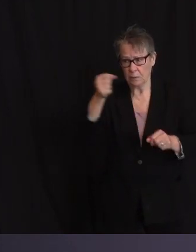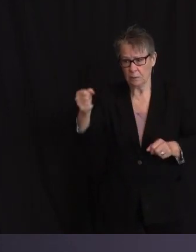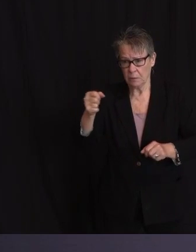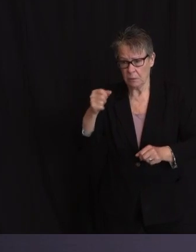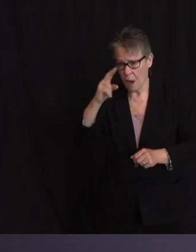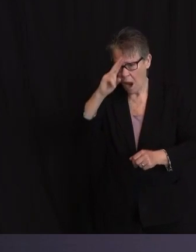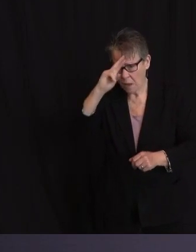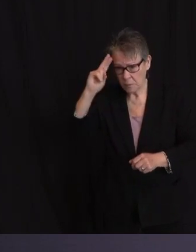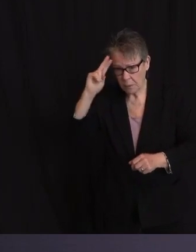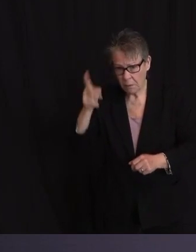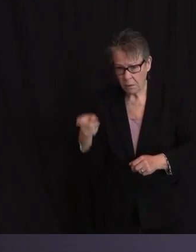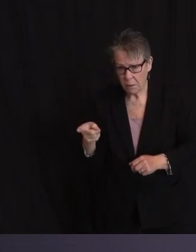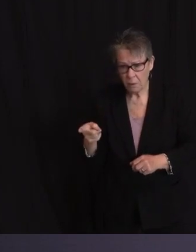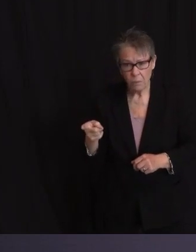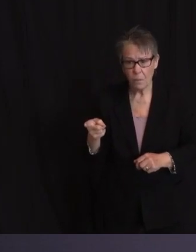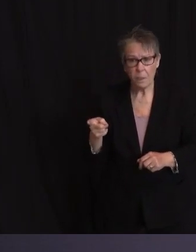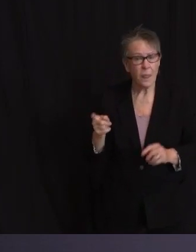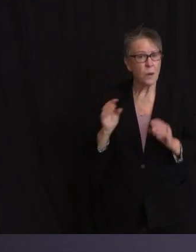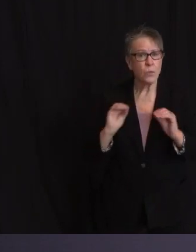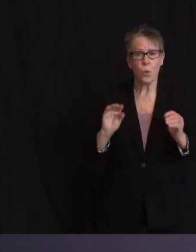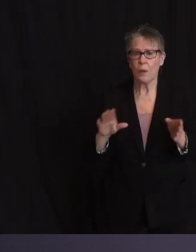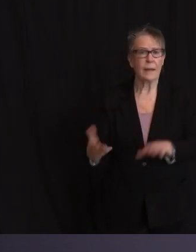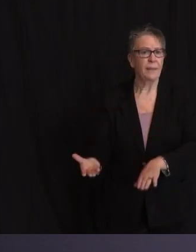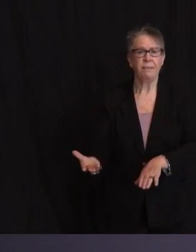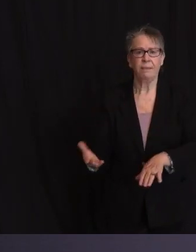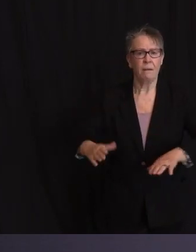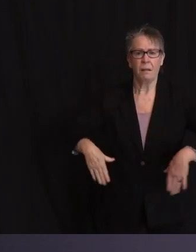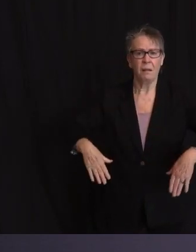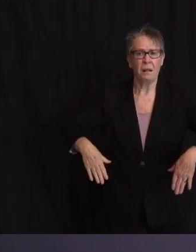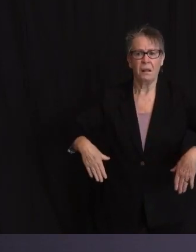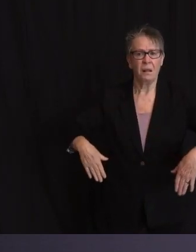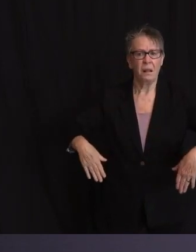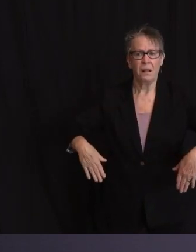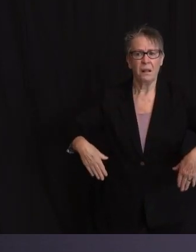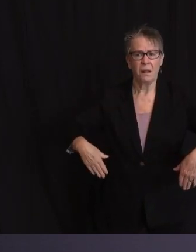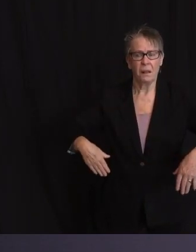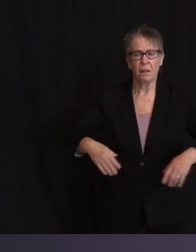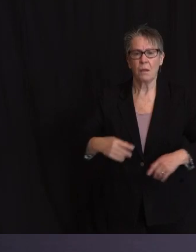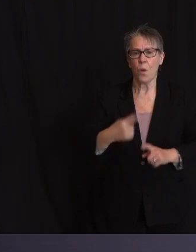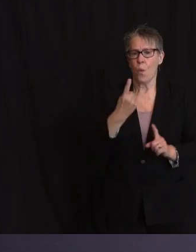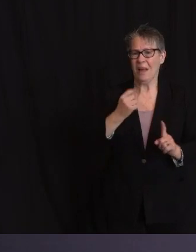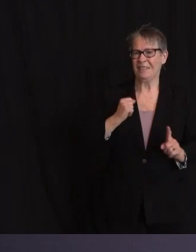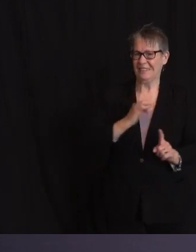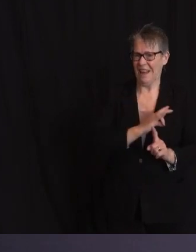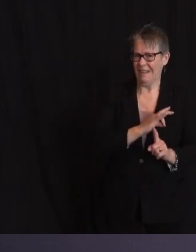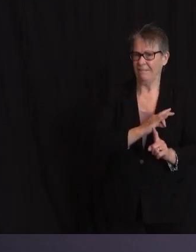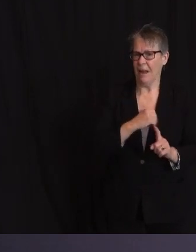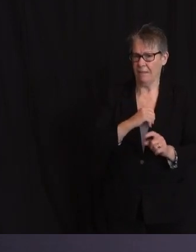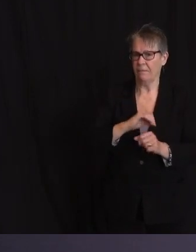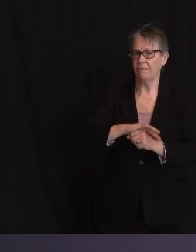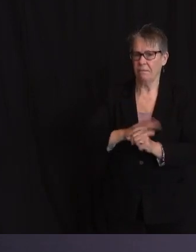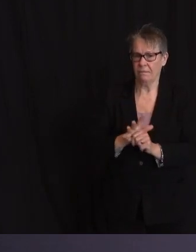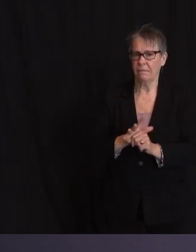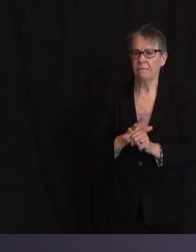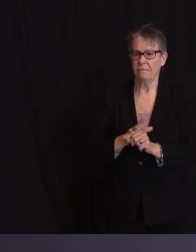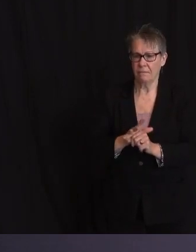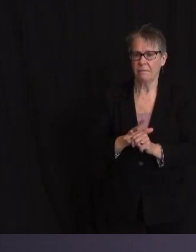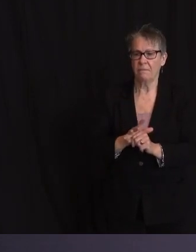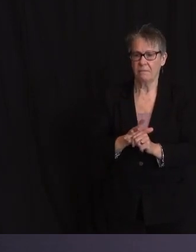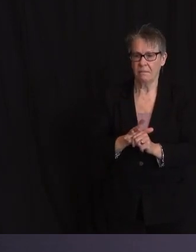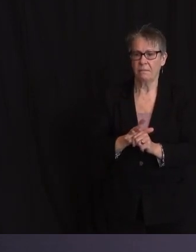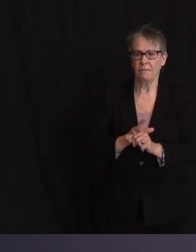way. And 1 staff person who has COVID-19, and none pending, and thank God no